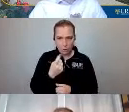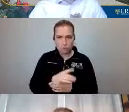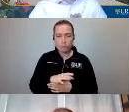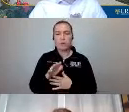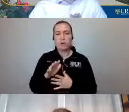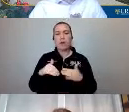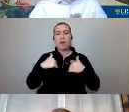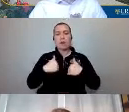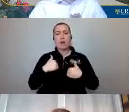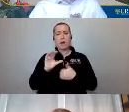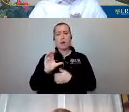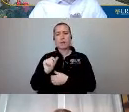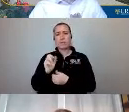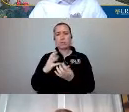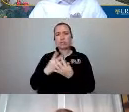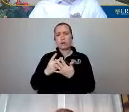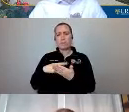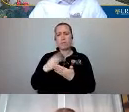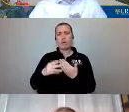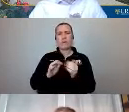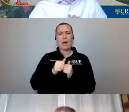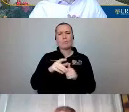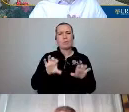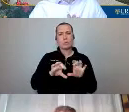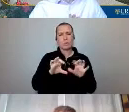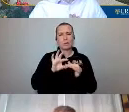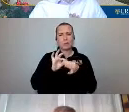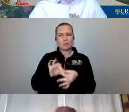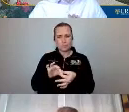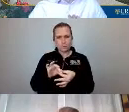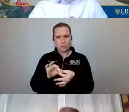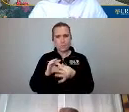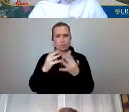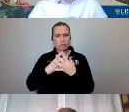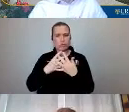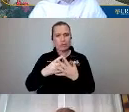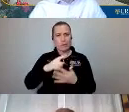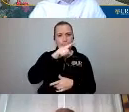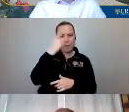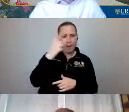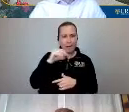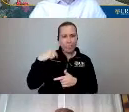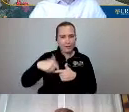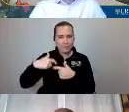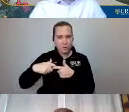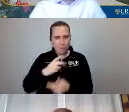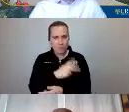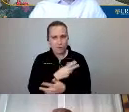screening program doing in terms of screening Black and Latino patients?